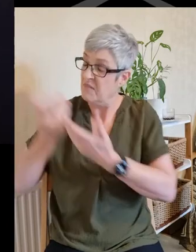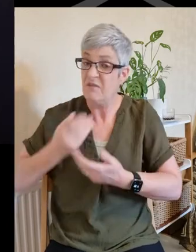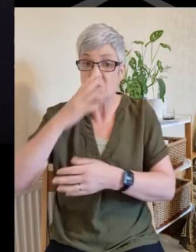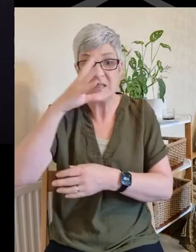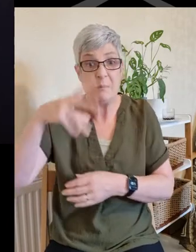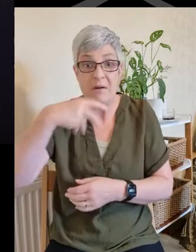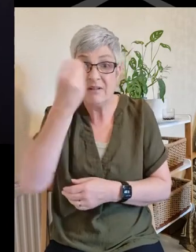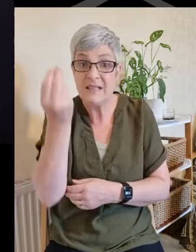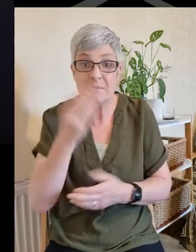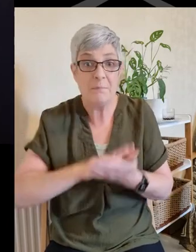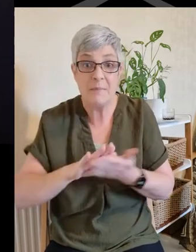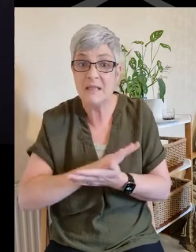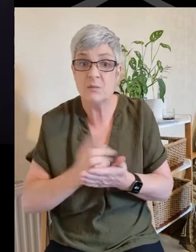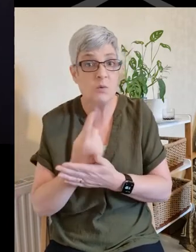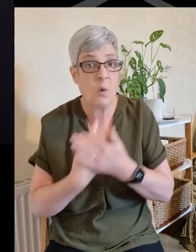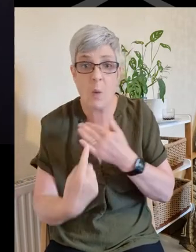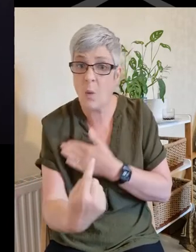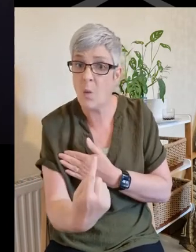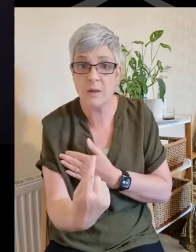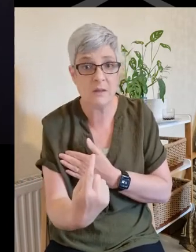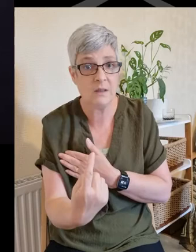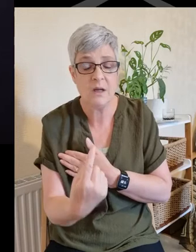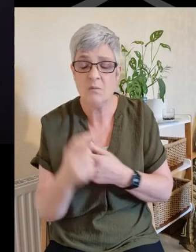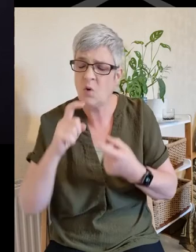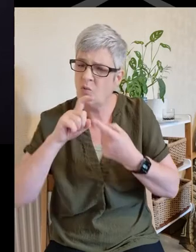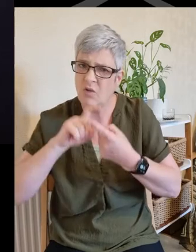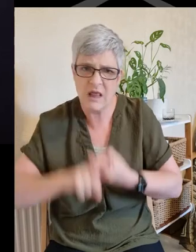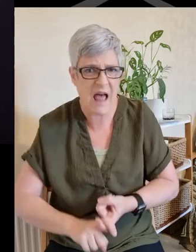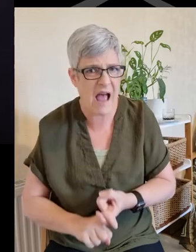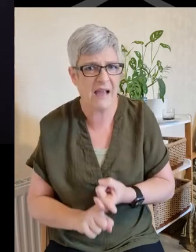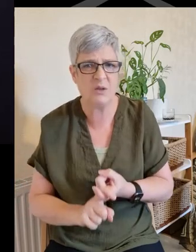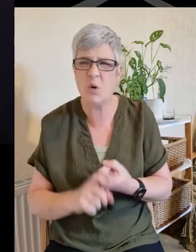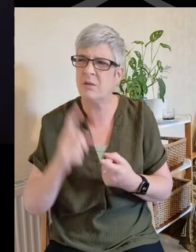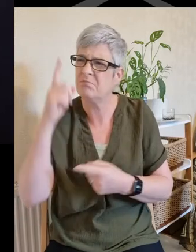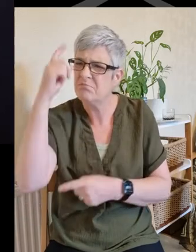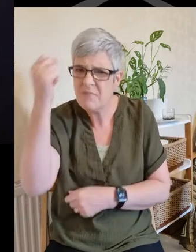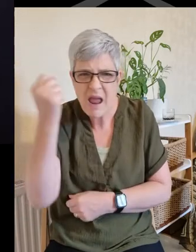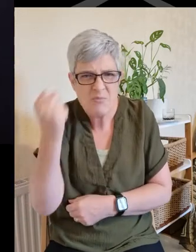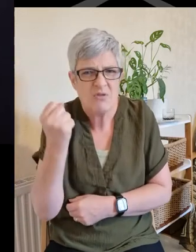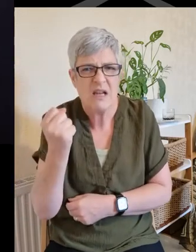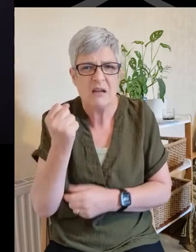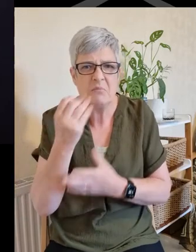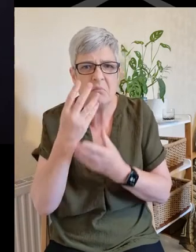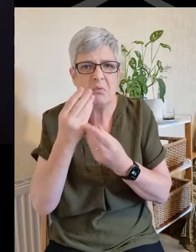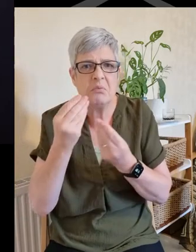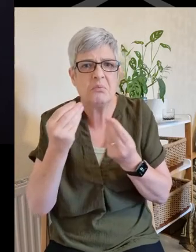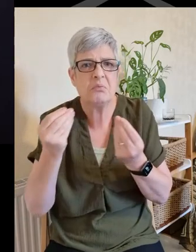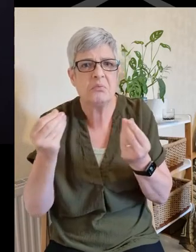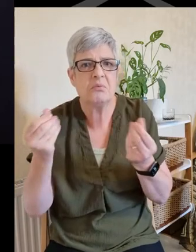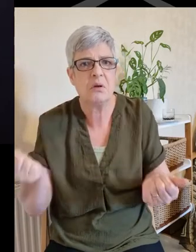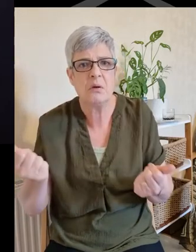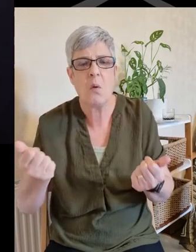so that we are not alone, so that we need not rely on fading memory or past glory,